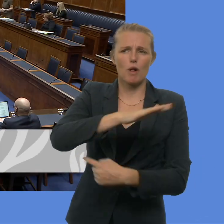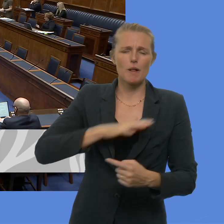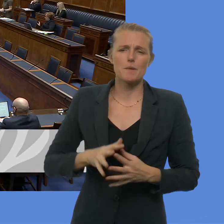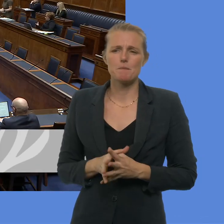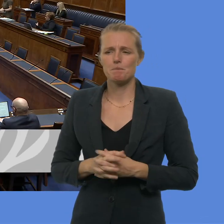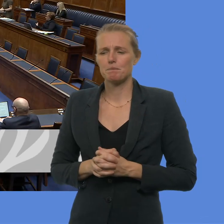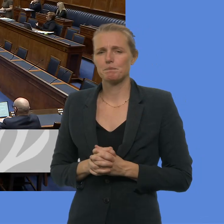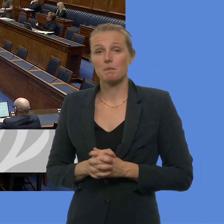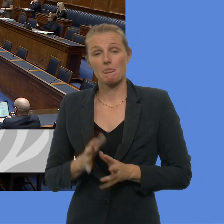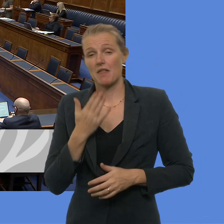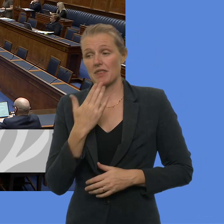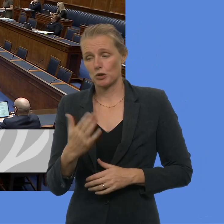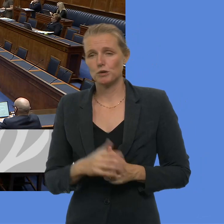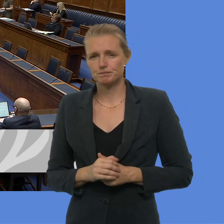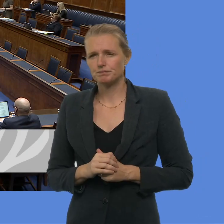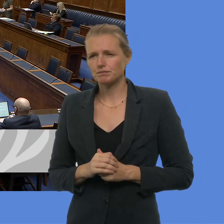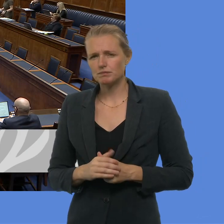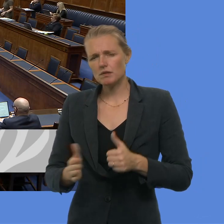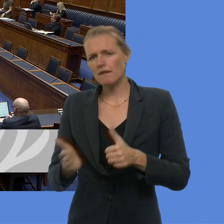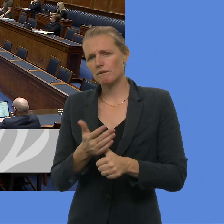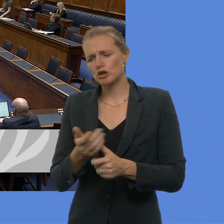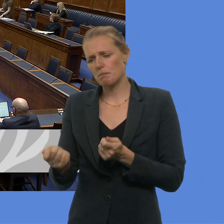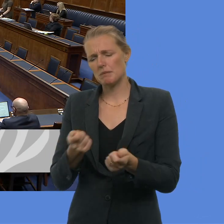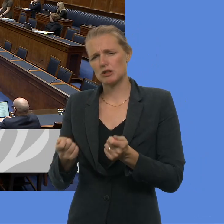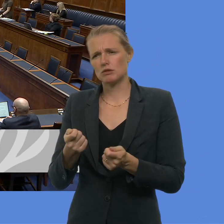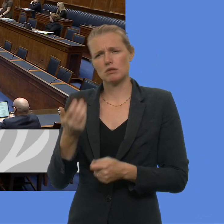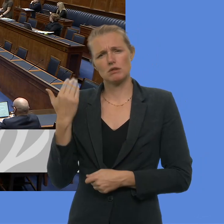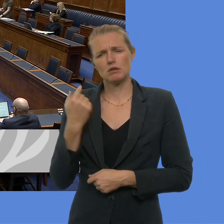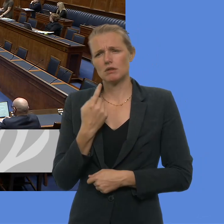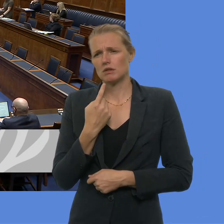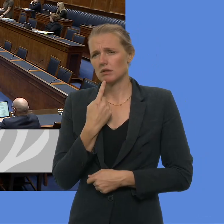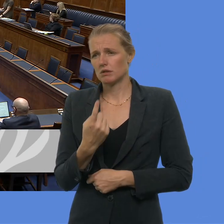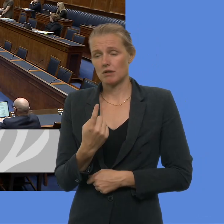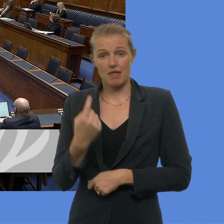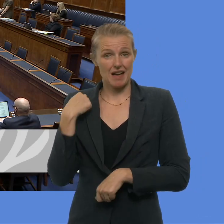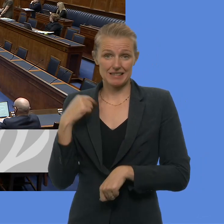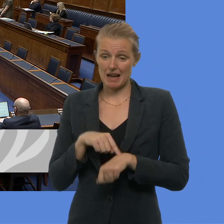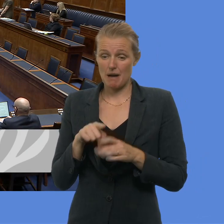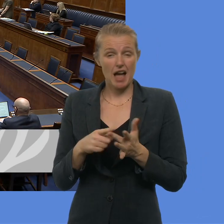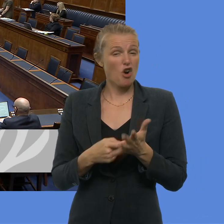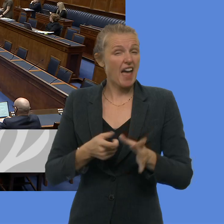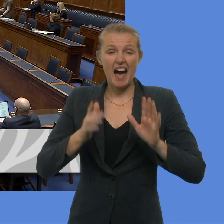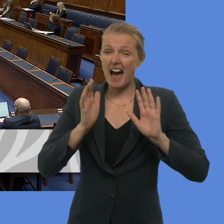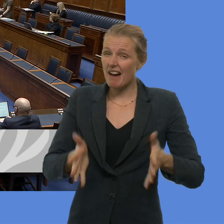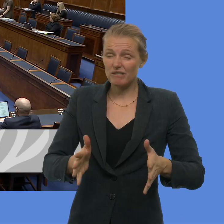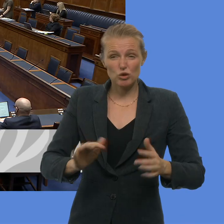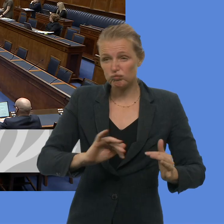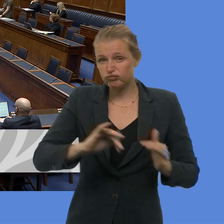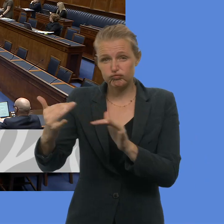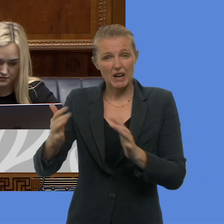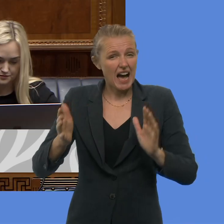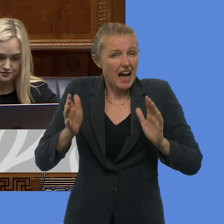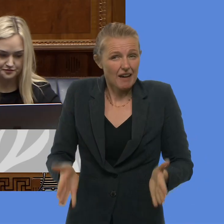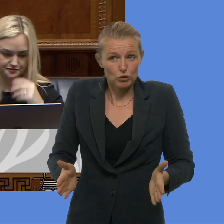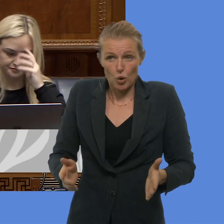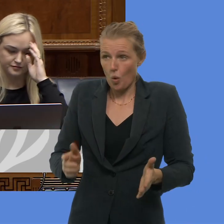Thank you, Mr. Speaker. The First Minister has previously said that there was no alternative to IRA violence, and her party colleague Michelle